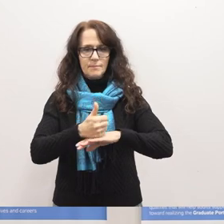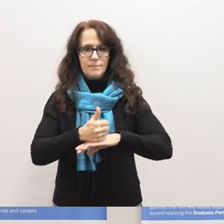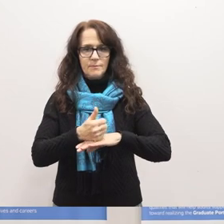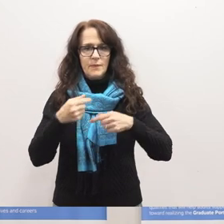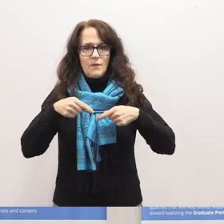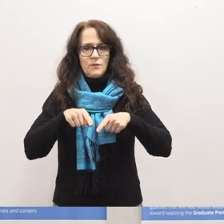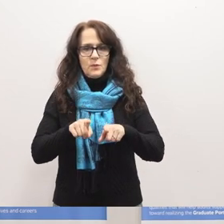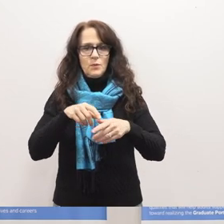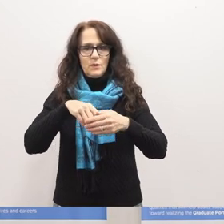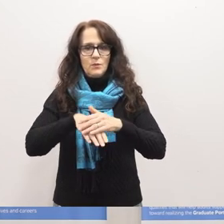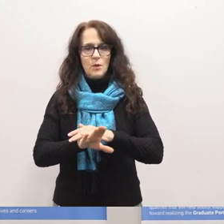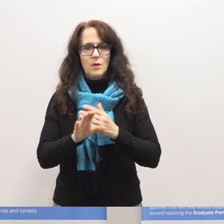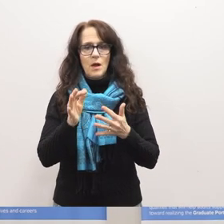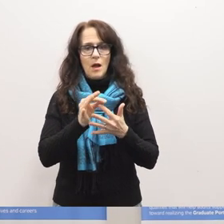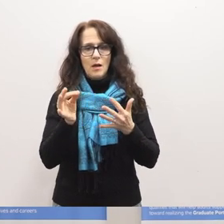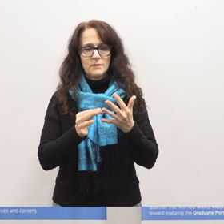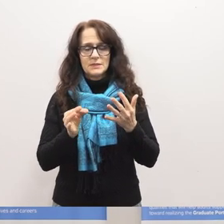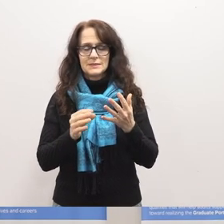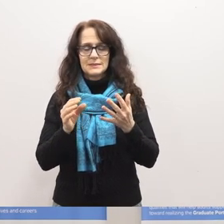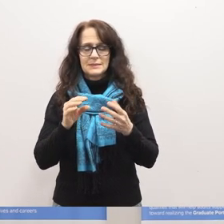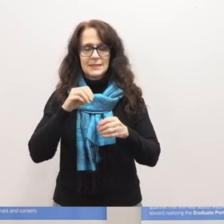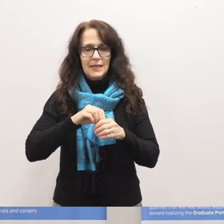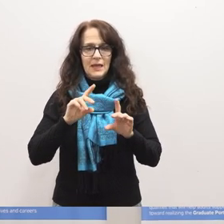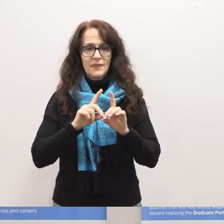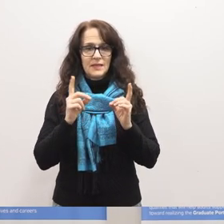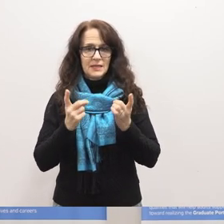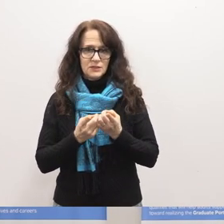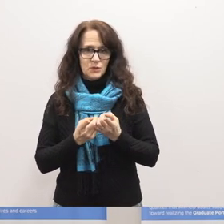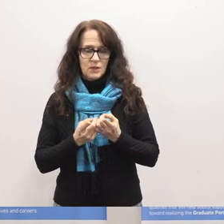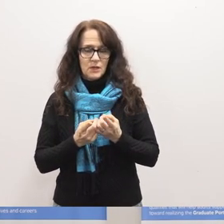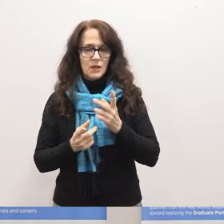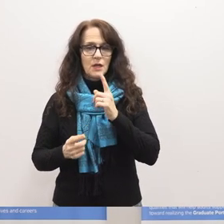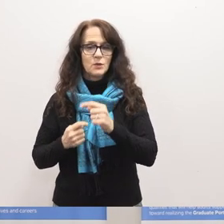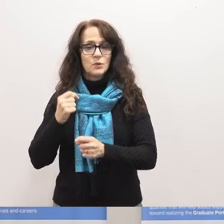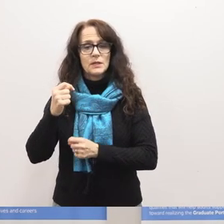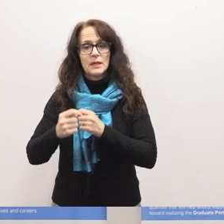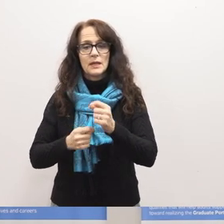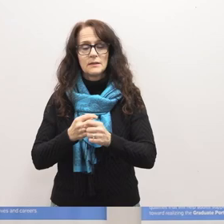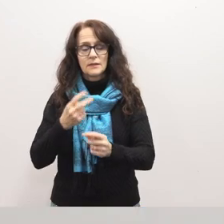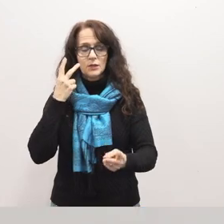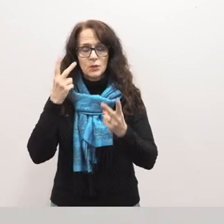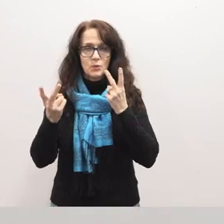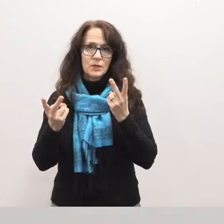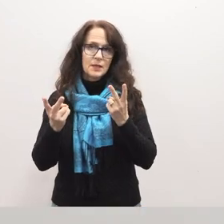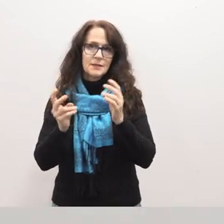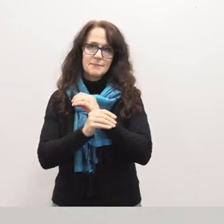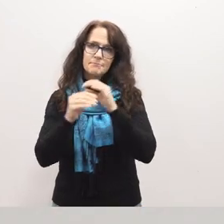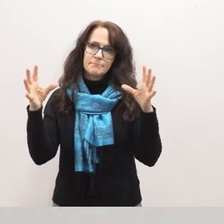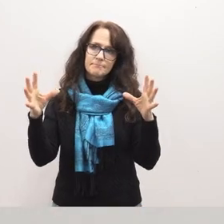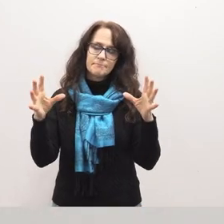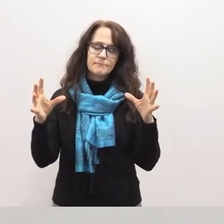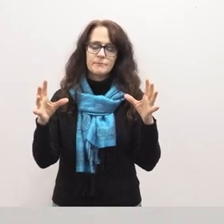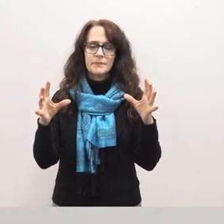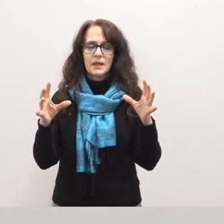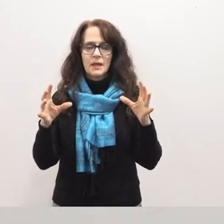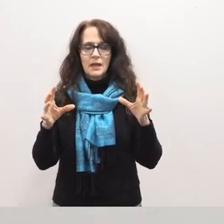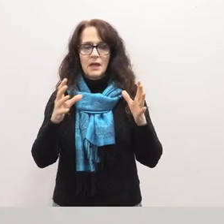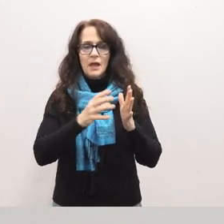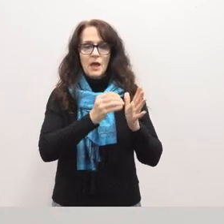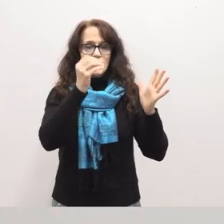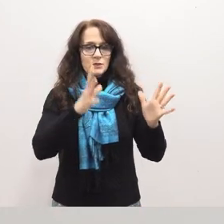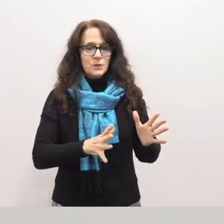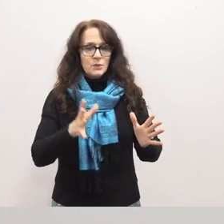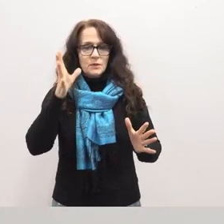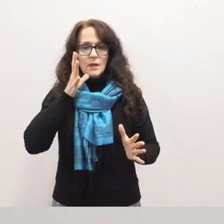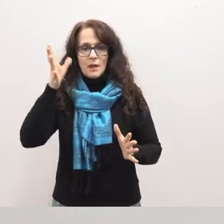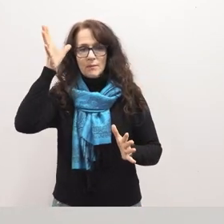dual enrollment options within the district. So traditionally, you can look at dual enrollment as really being student and